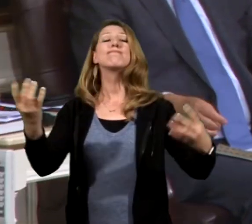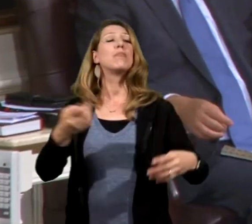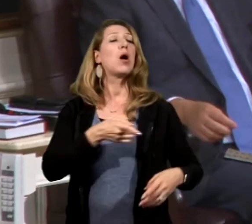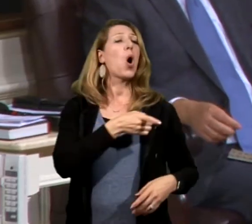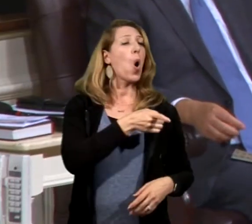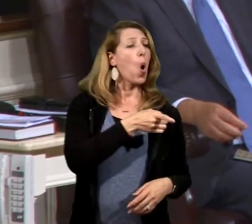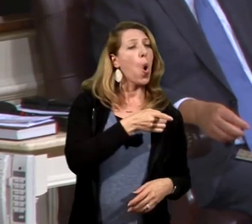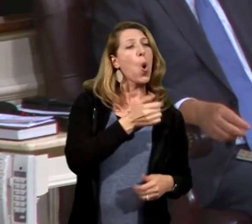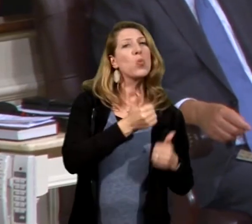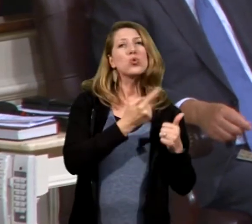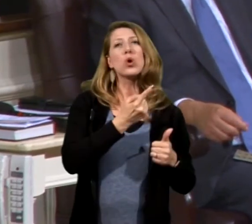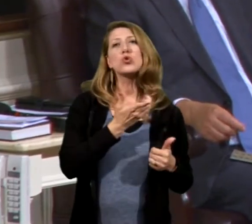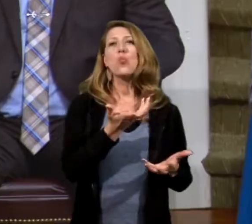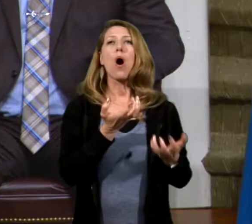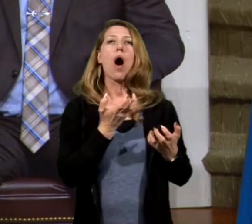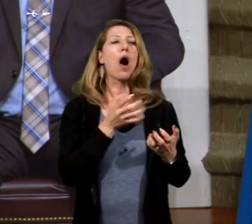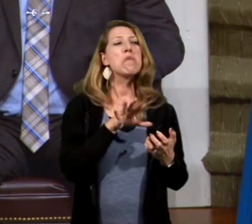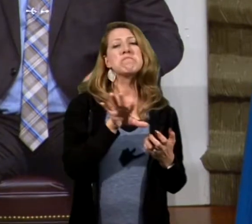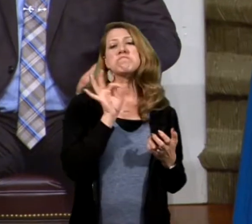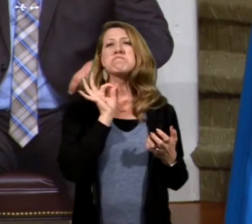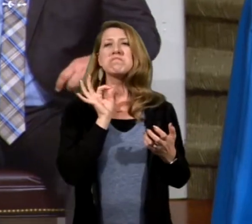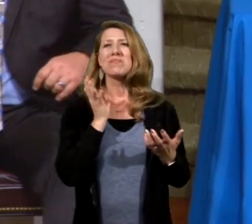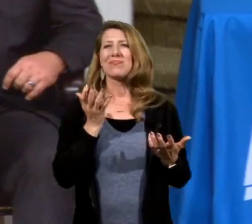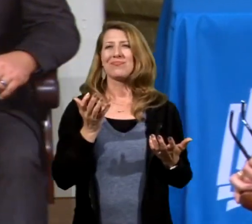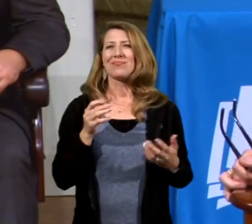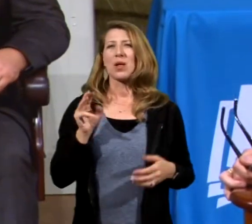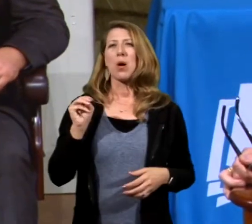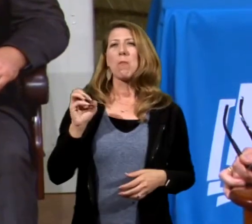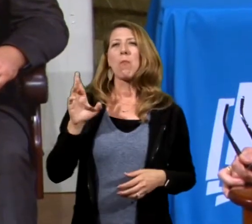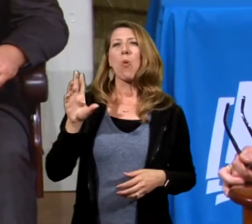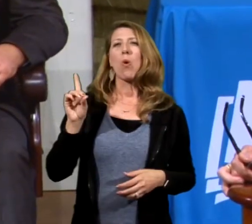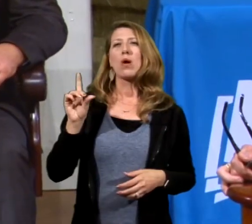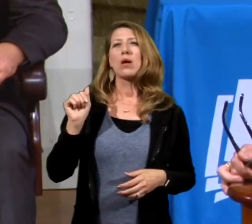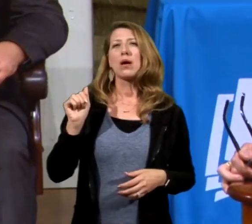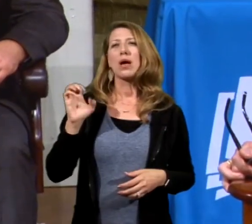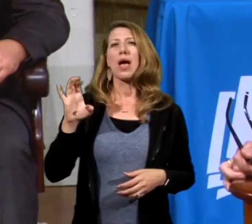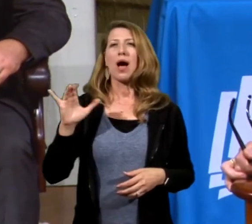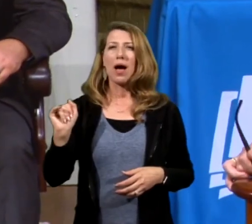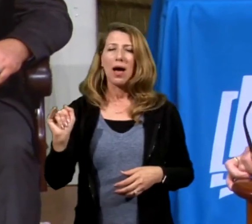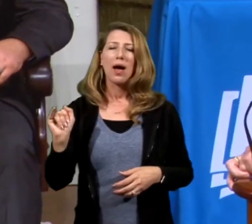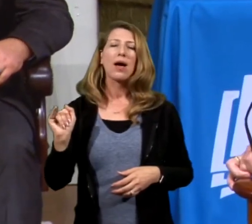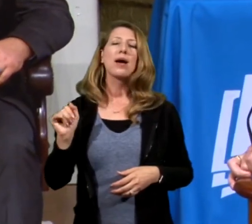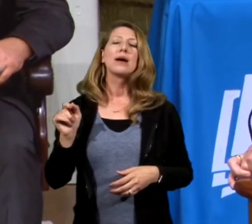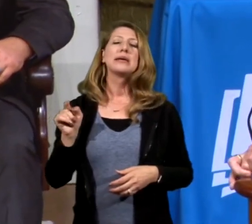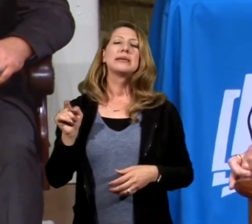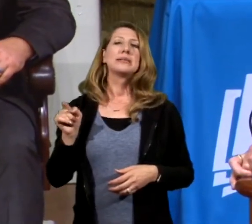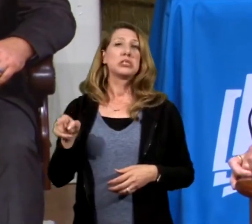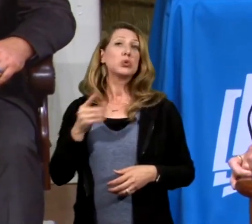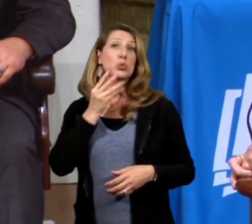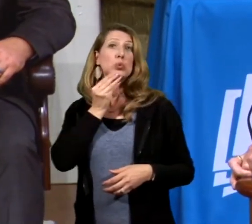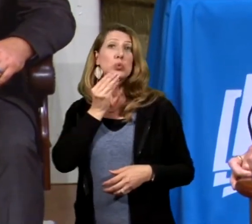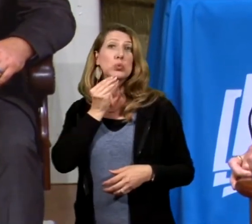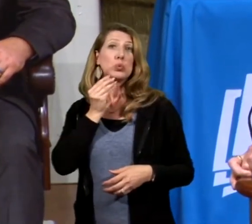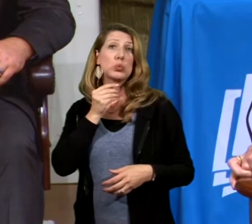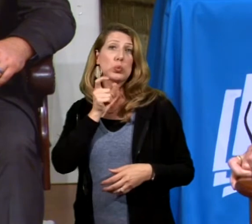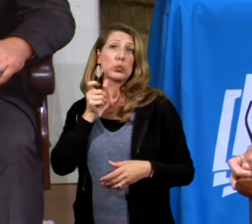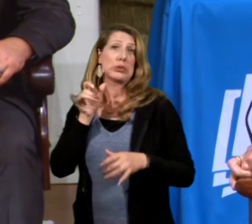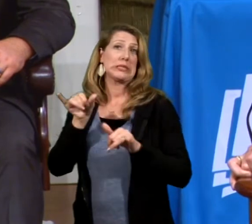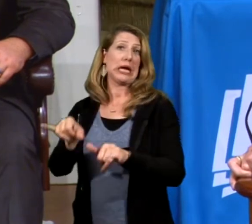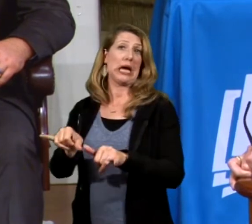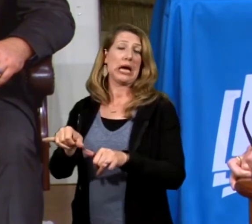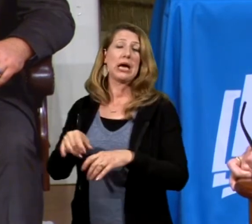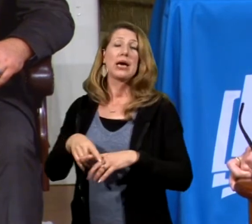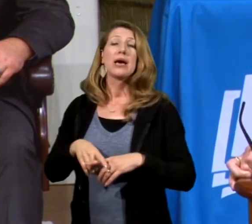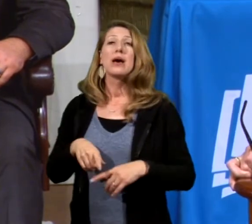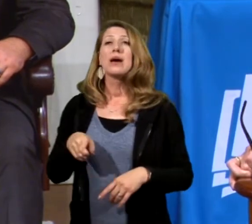one you want. And Mordecai is one of the Jews that are left over, but